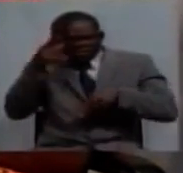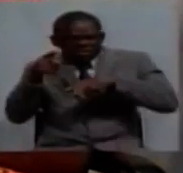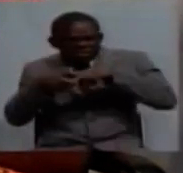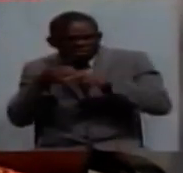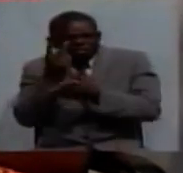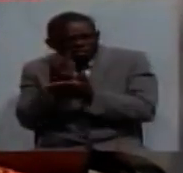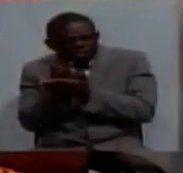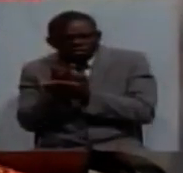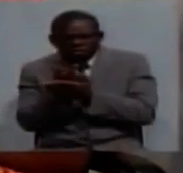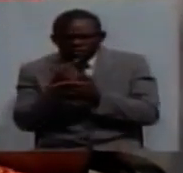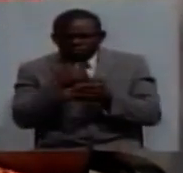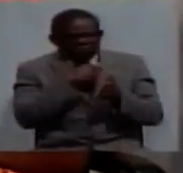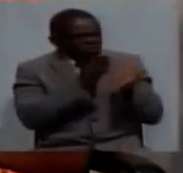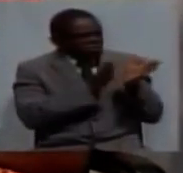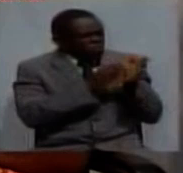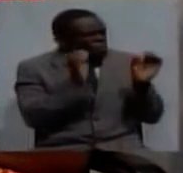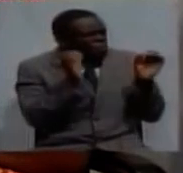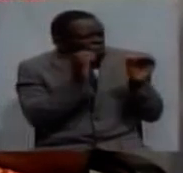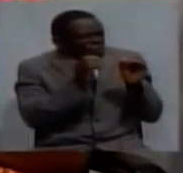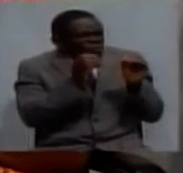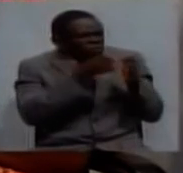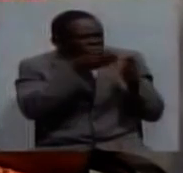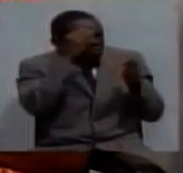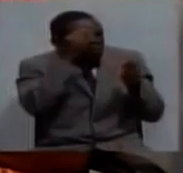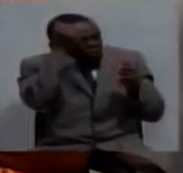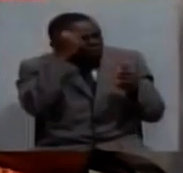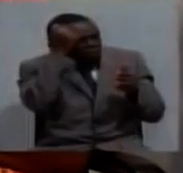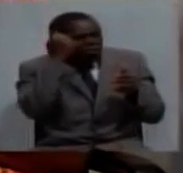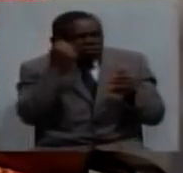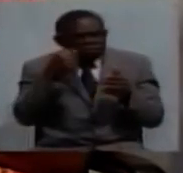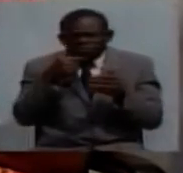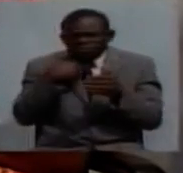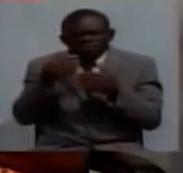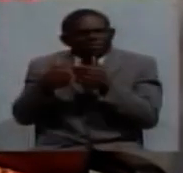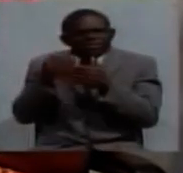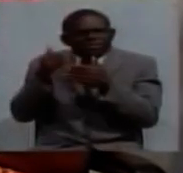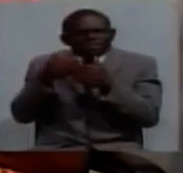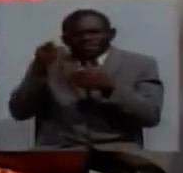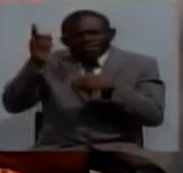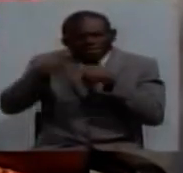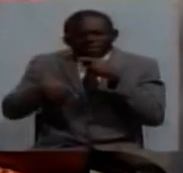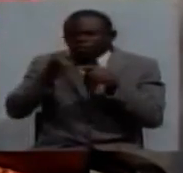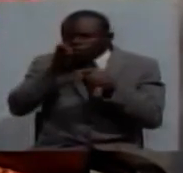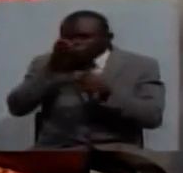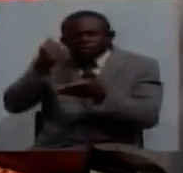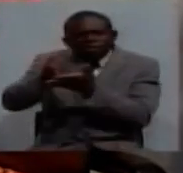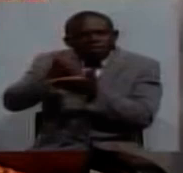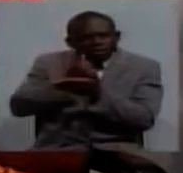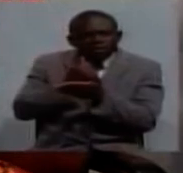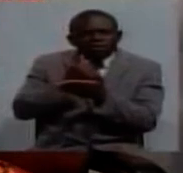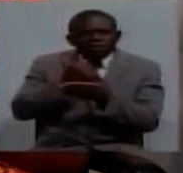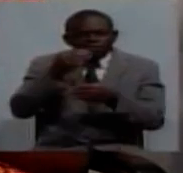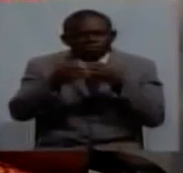how to handle the person, I might actually infect myself. So education is important in relation to health and well-being.